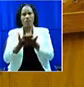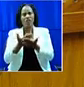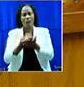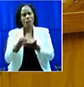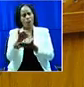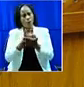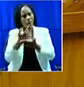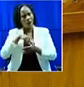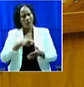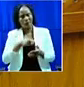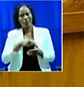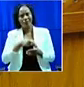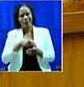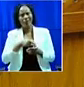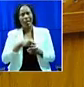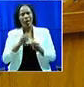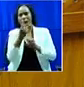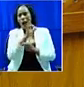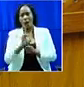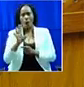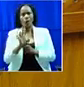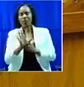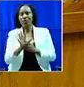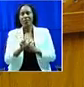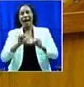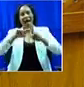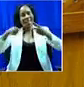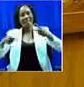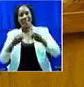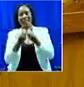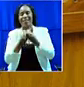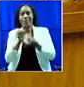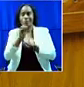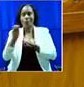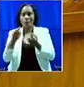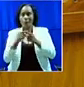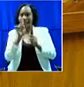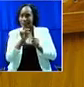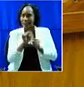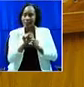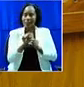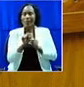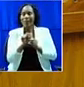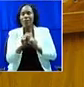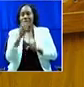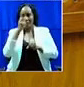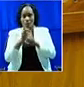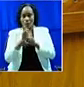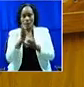others, implementing necessary reforms, removing regulatory barriers